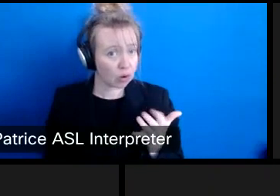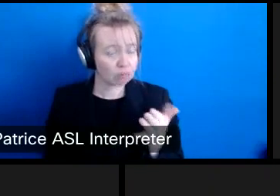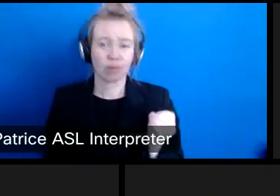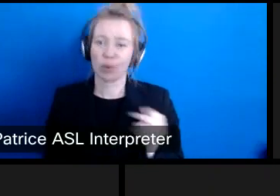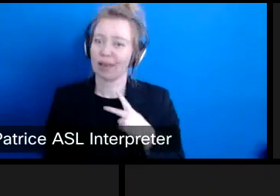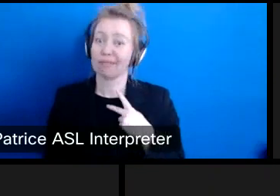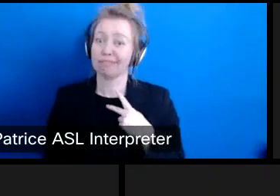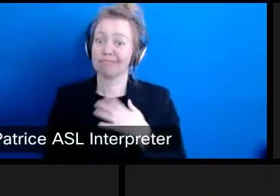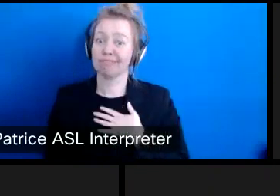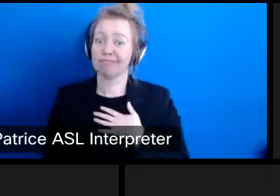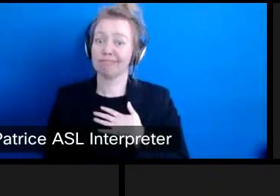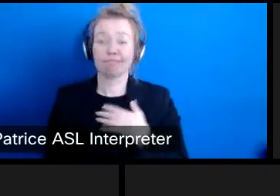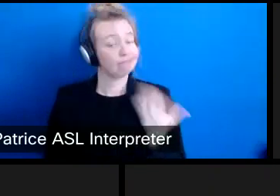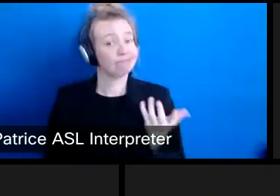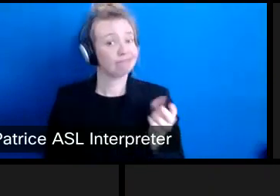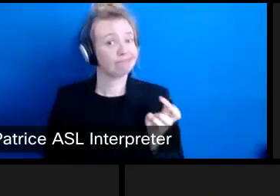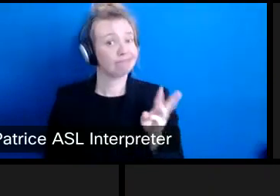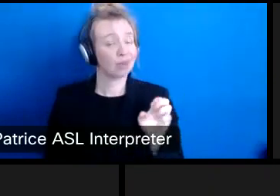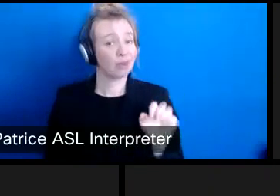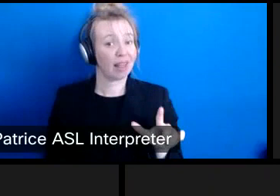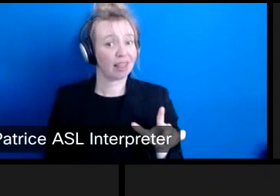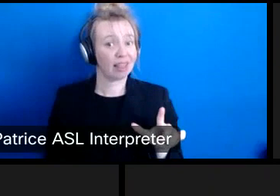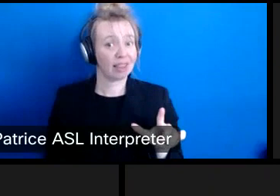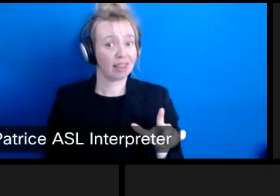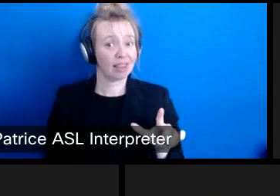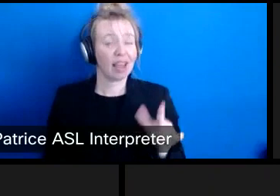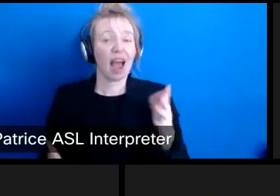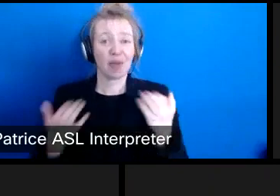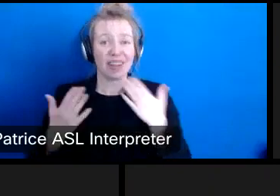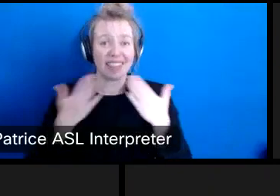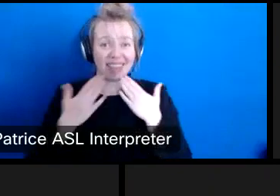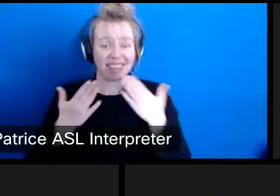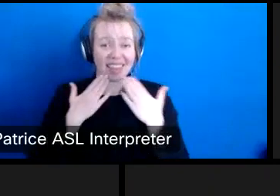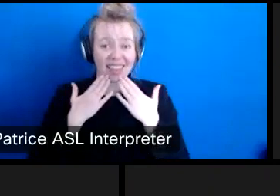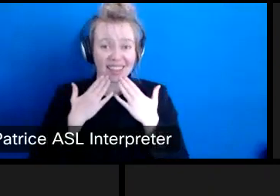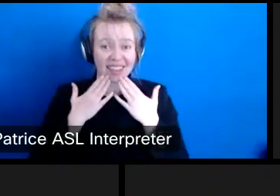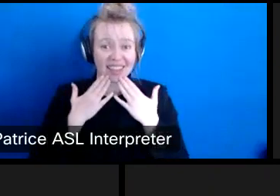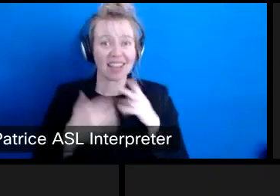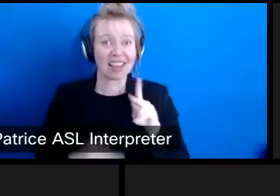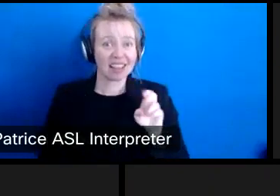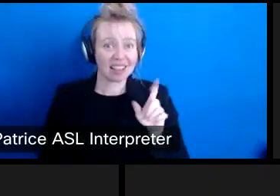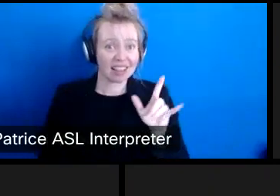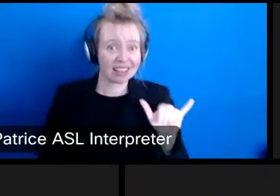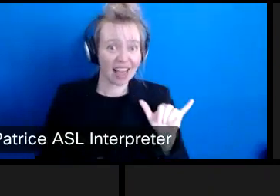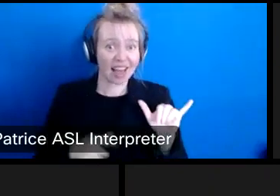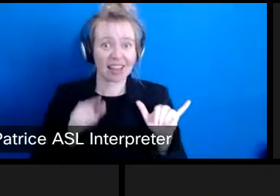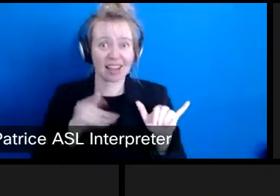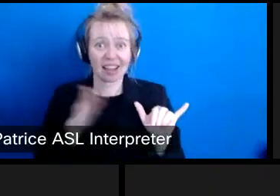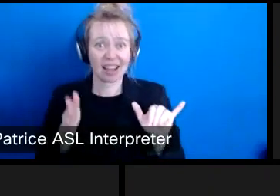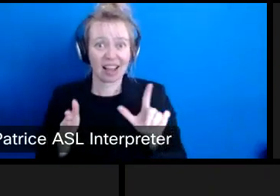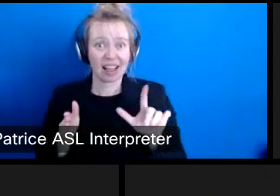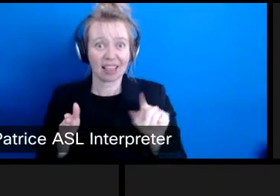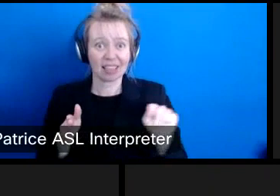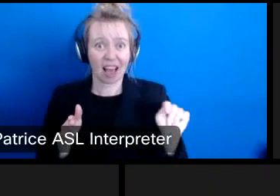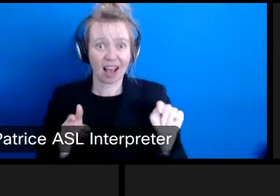Okay. Well, I just want to thank Kelly, Director Lott, your team